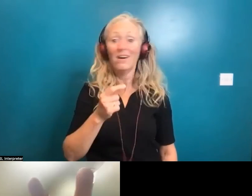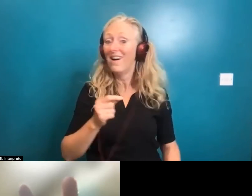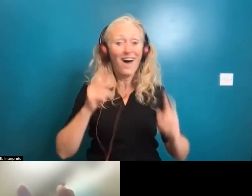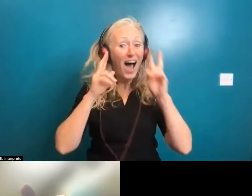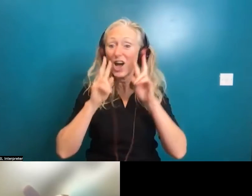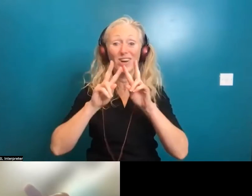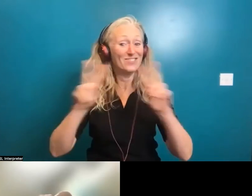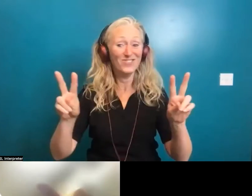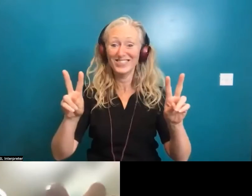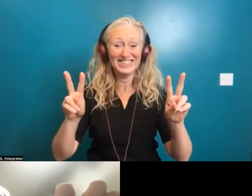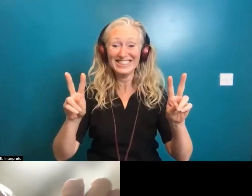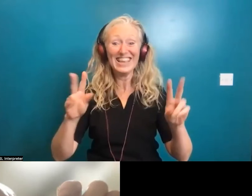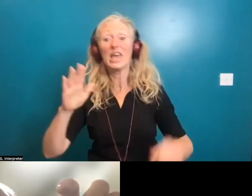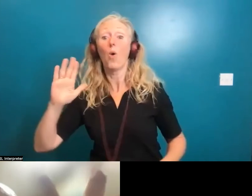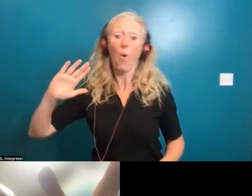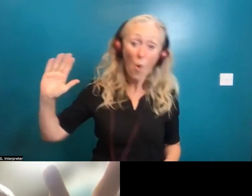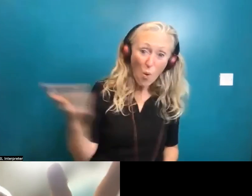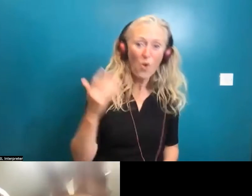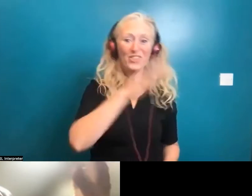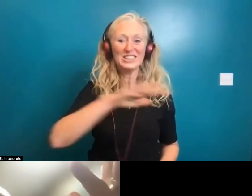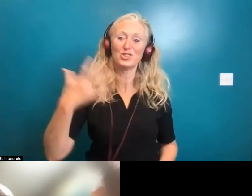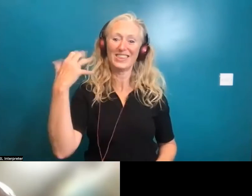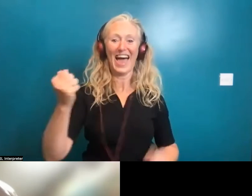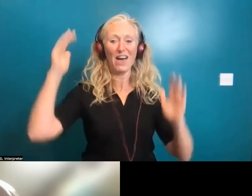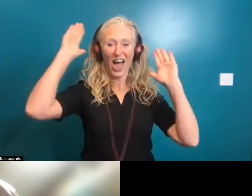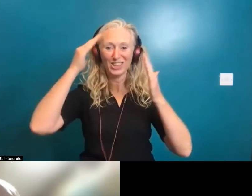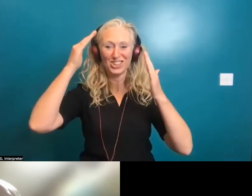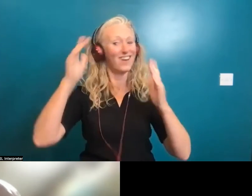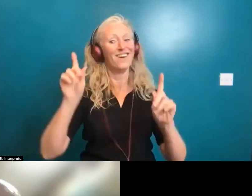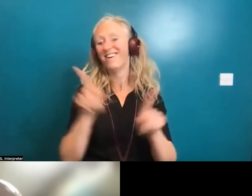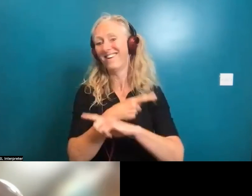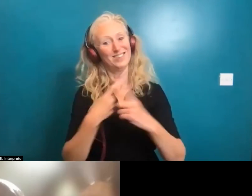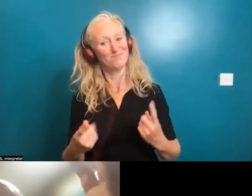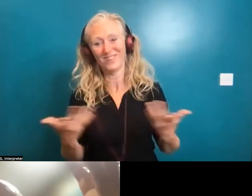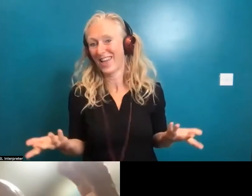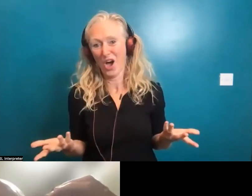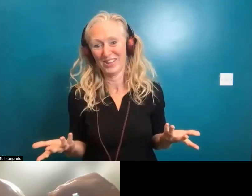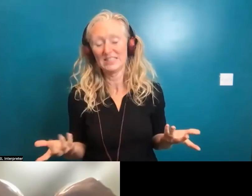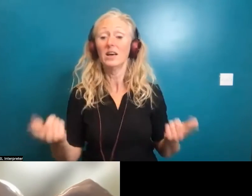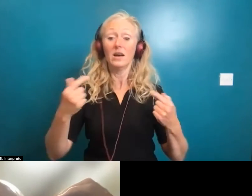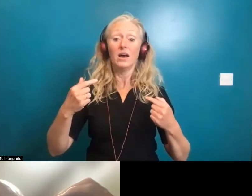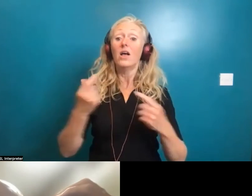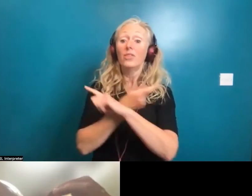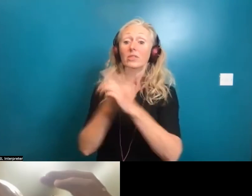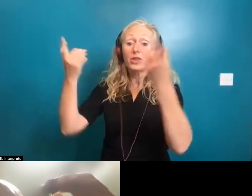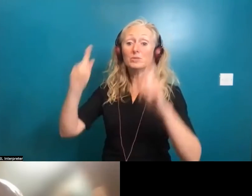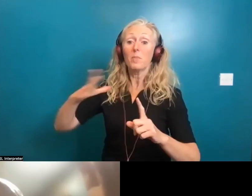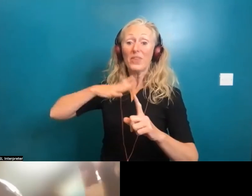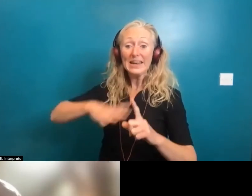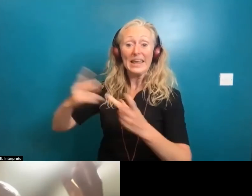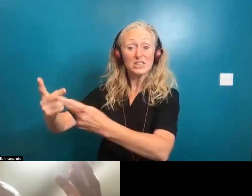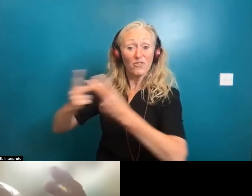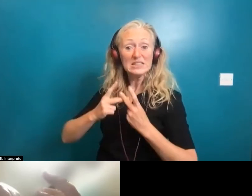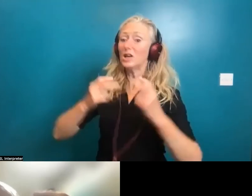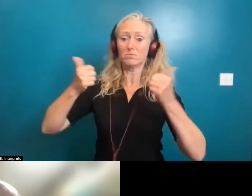role is not to be, our role is there to support as many people who need to come and see us. And it's certainly not to say to people, don't